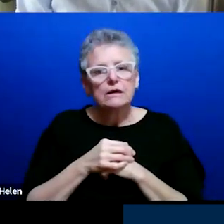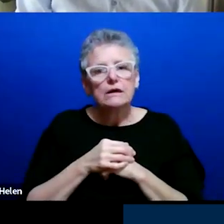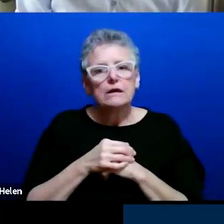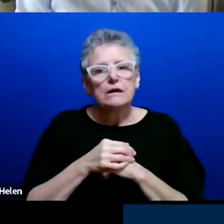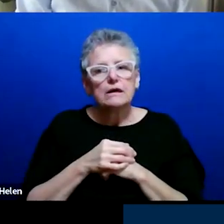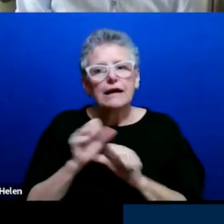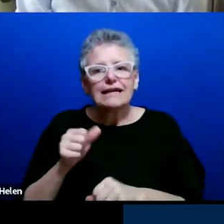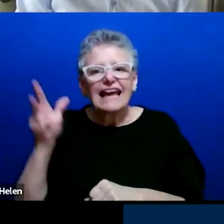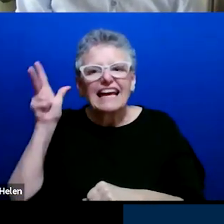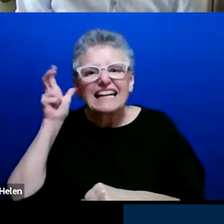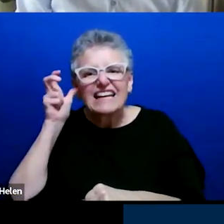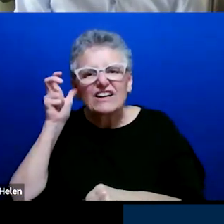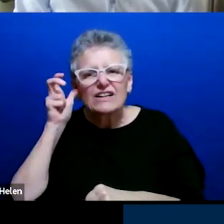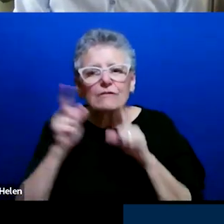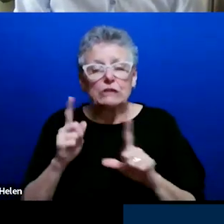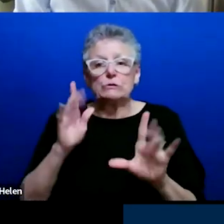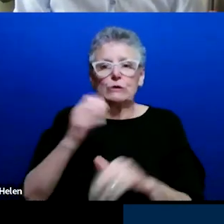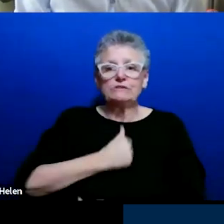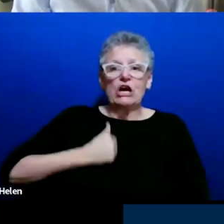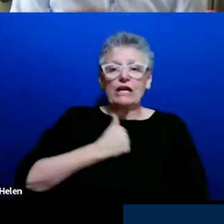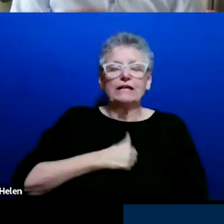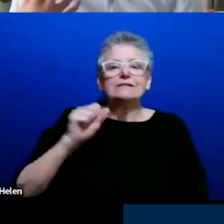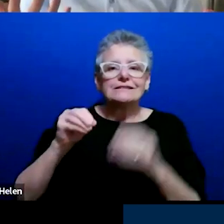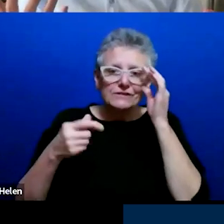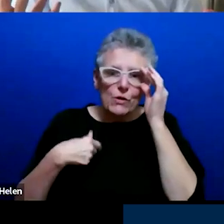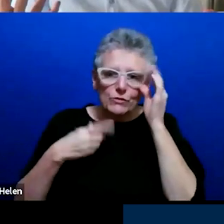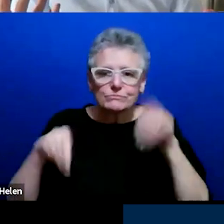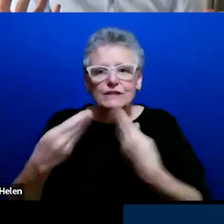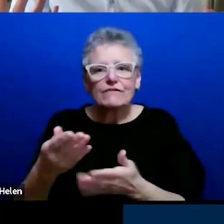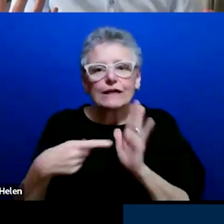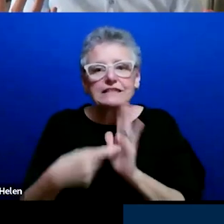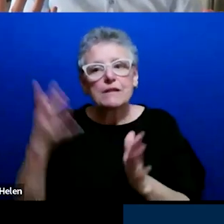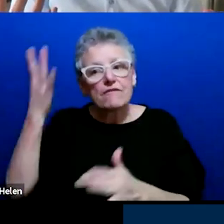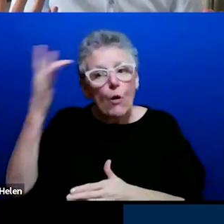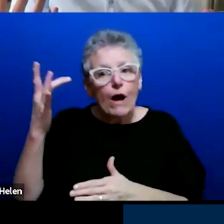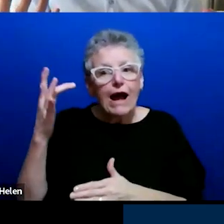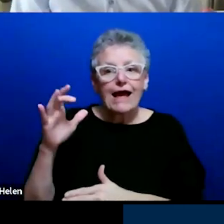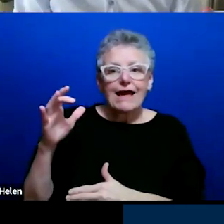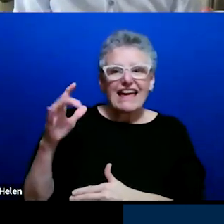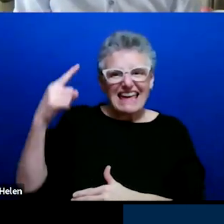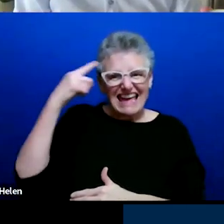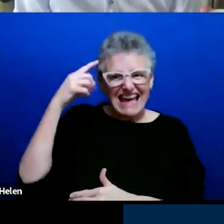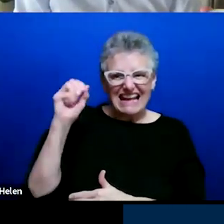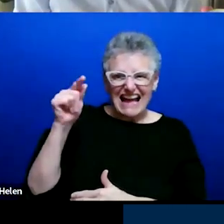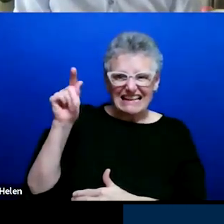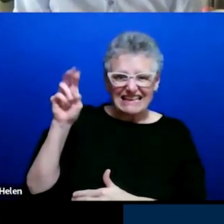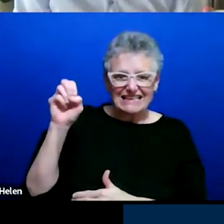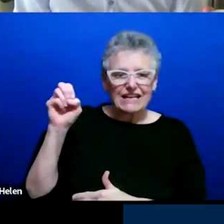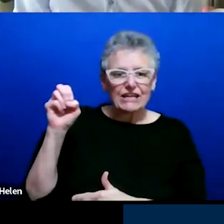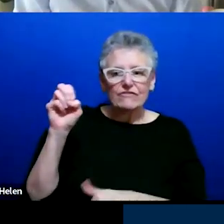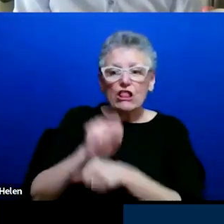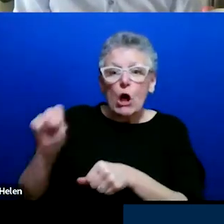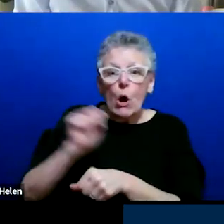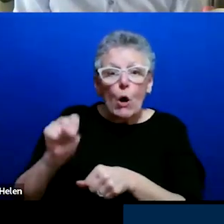hear another conversation. Oh, whoops. So just to give you an example of why cognitive load is an issue, I'm going to play very